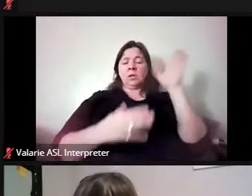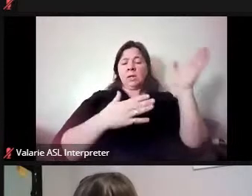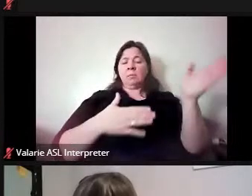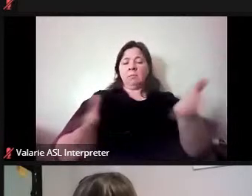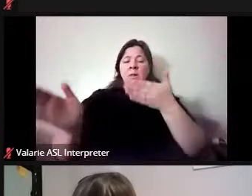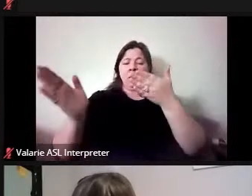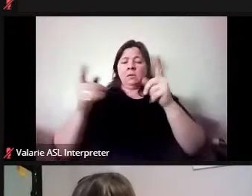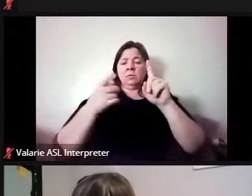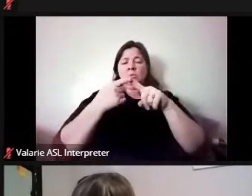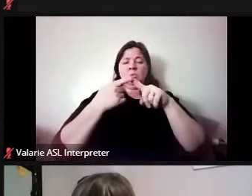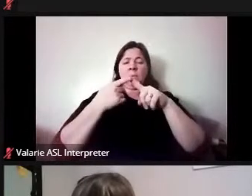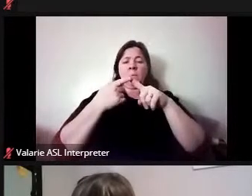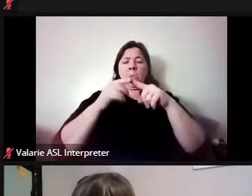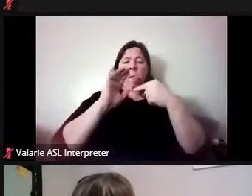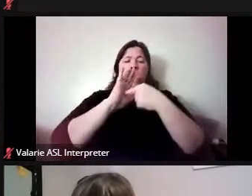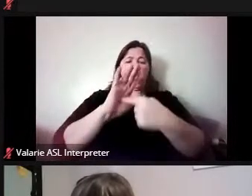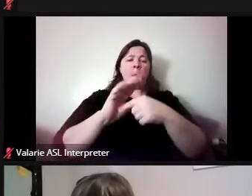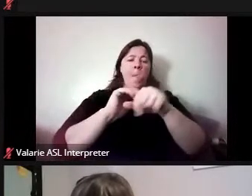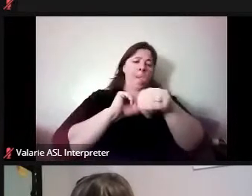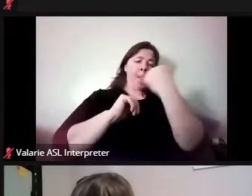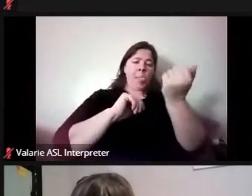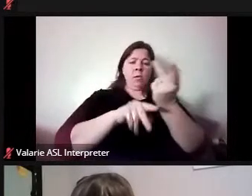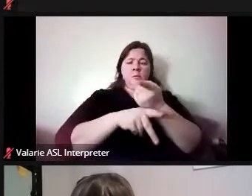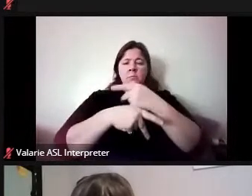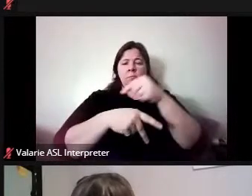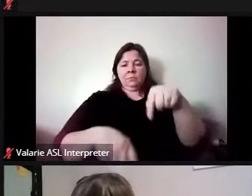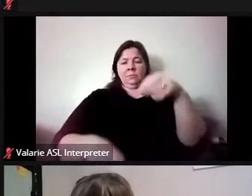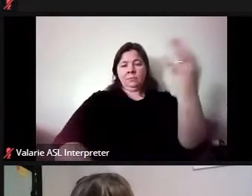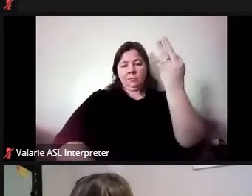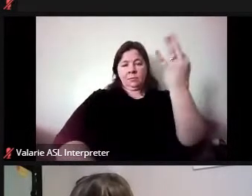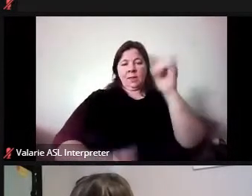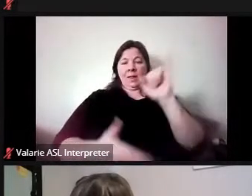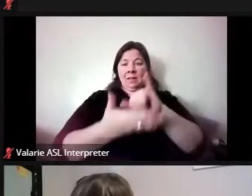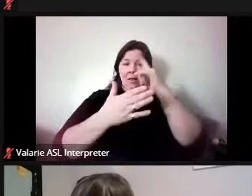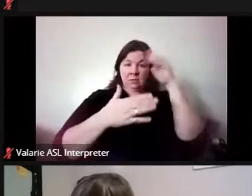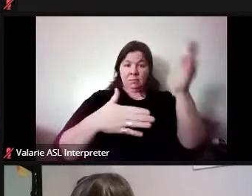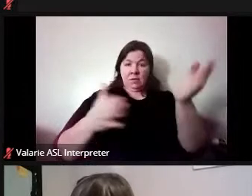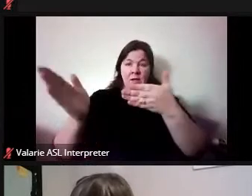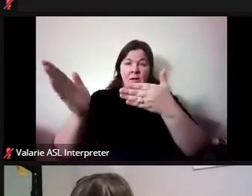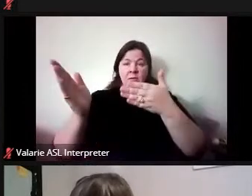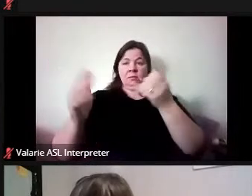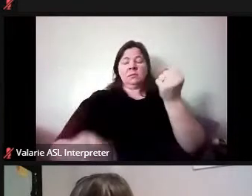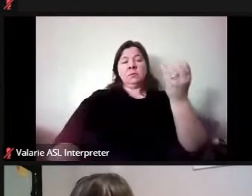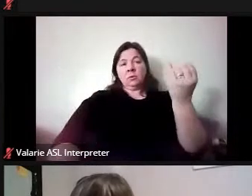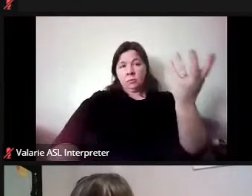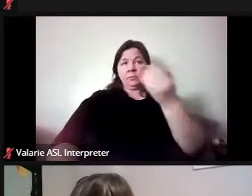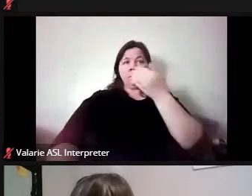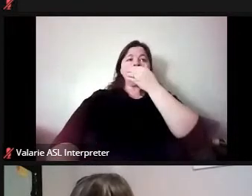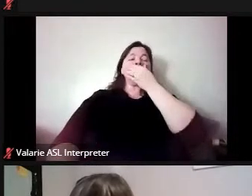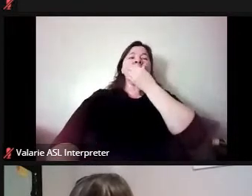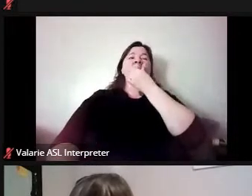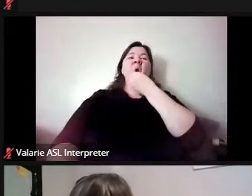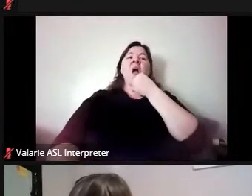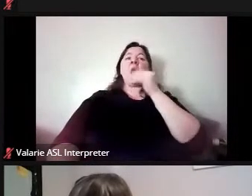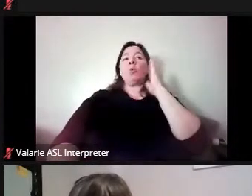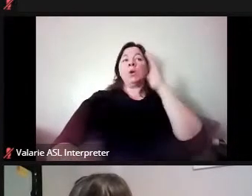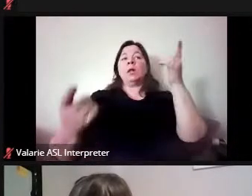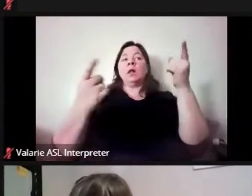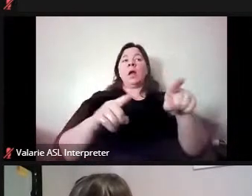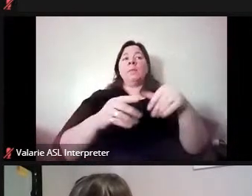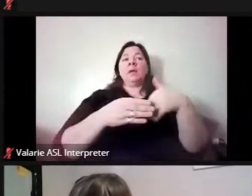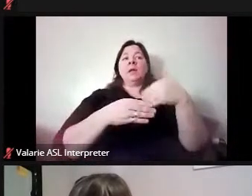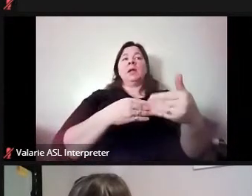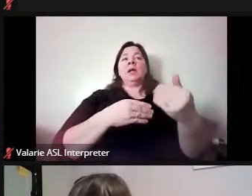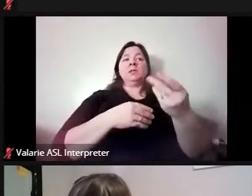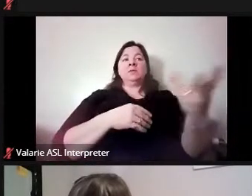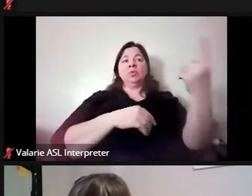on showing another product this Friday. That's the plan. So yeah, I think it's going to happen the next couple of